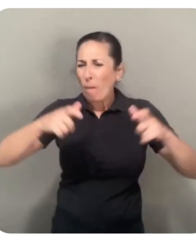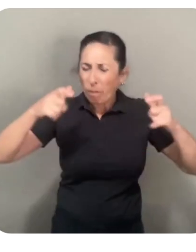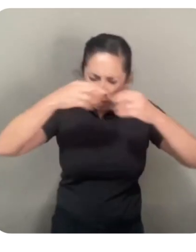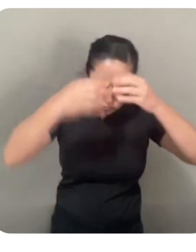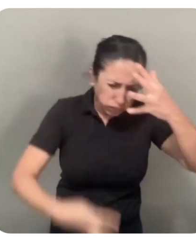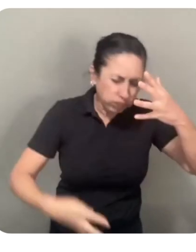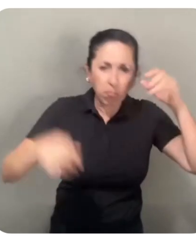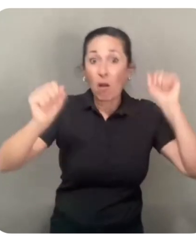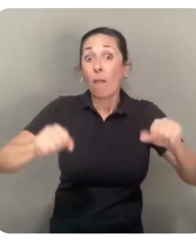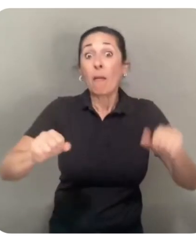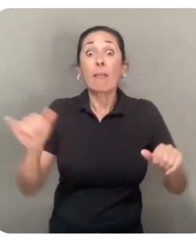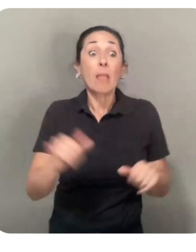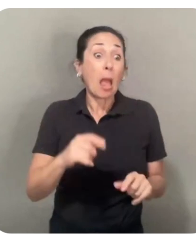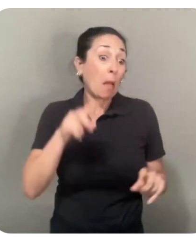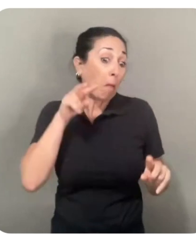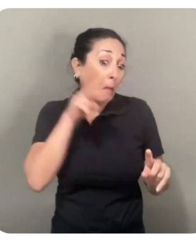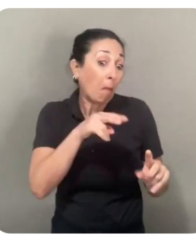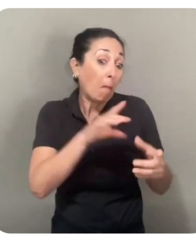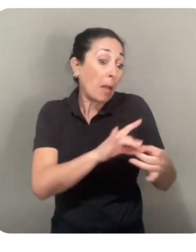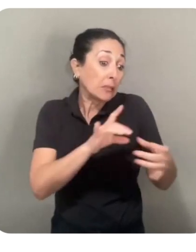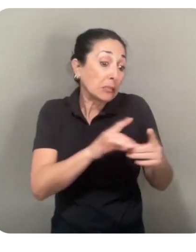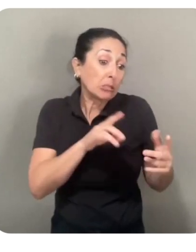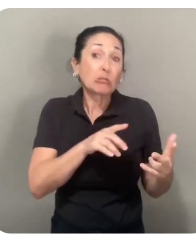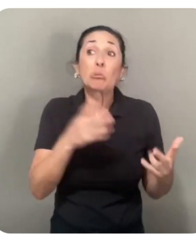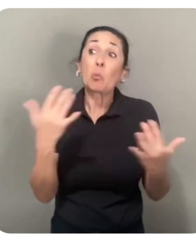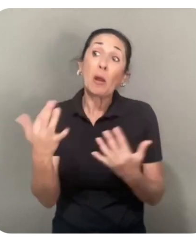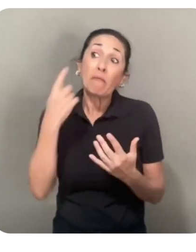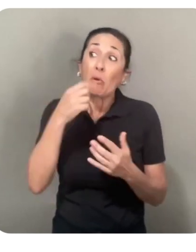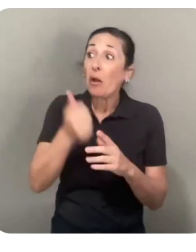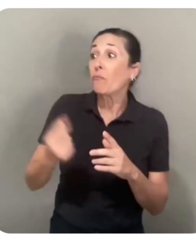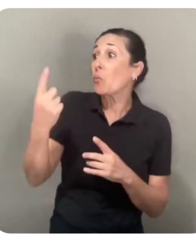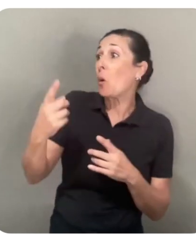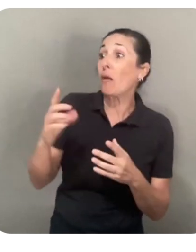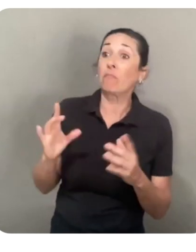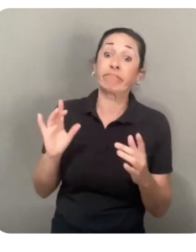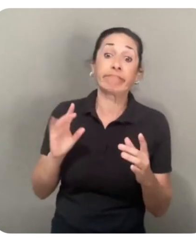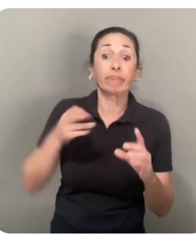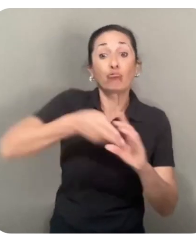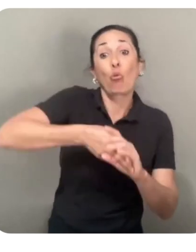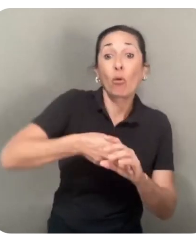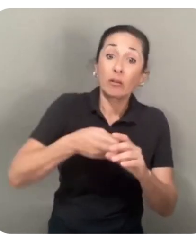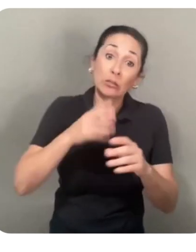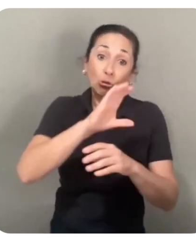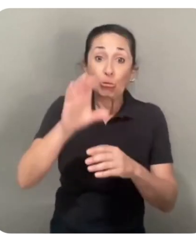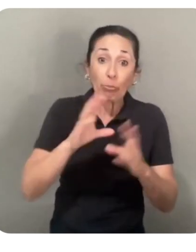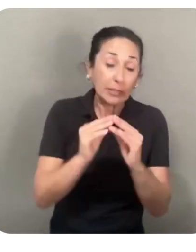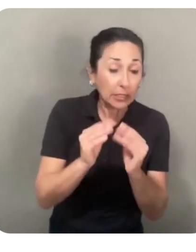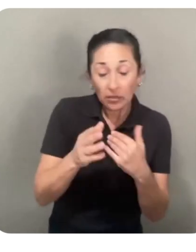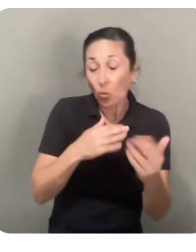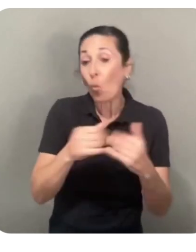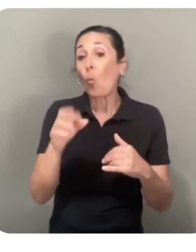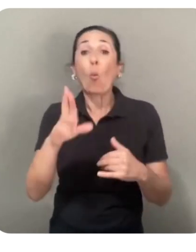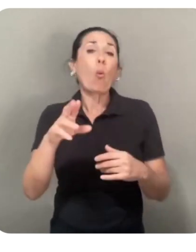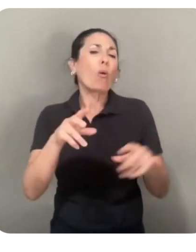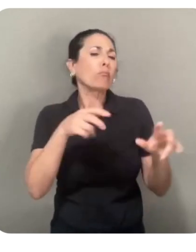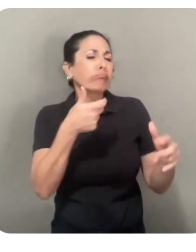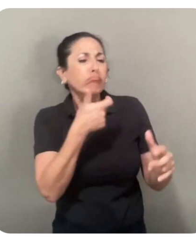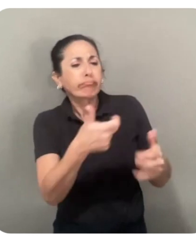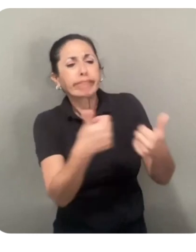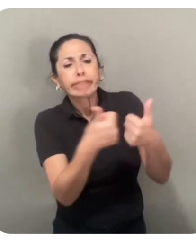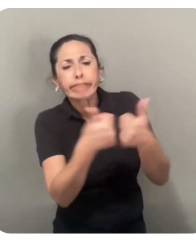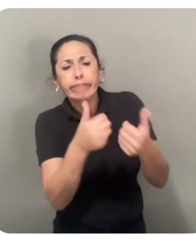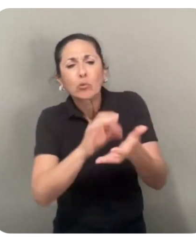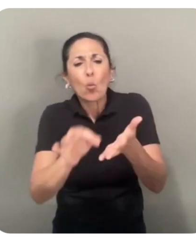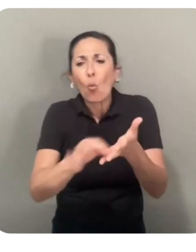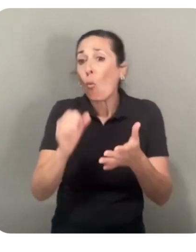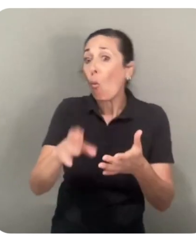like keeping an eye on your messages while waiting for everyone to get online, keeping track of the score while you're playing, or keeping a guide